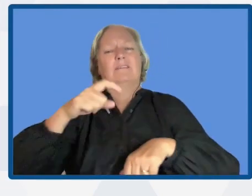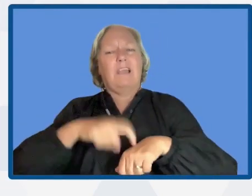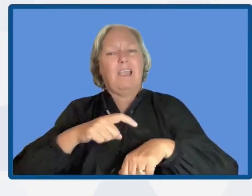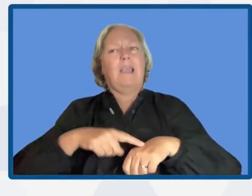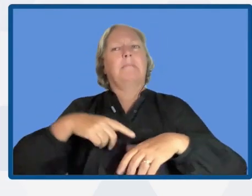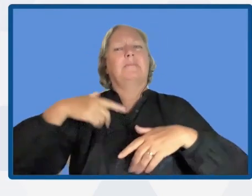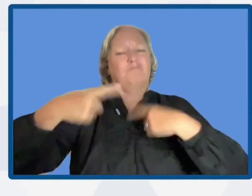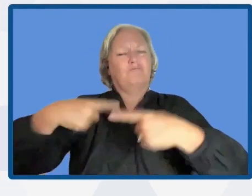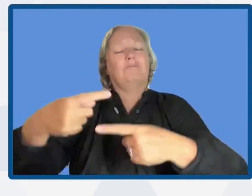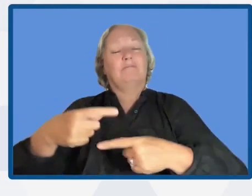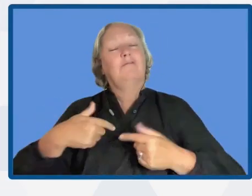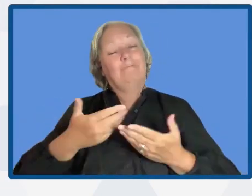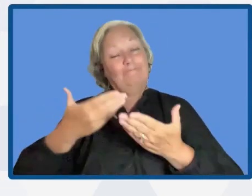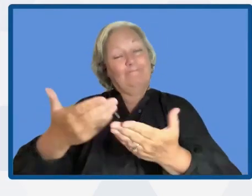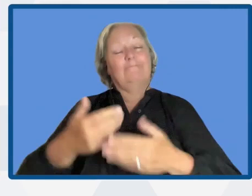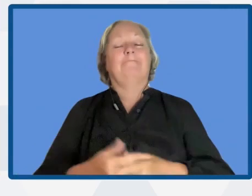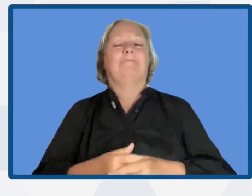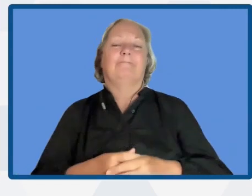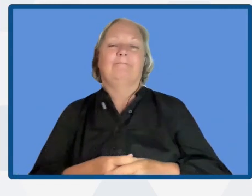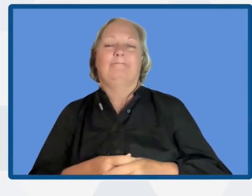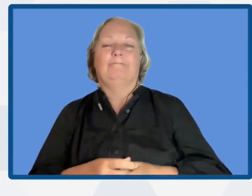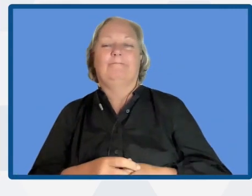Please, the floor is yours.